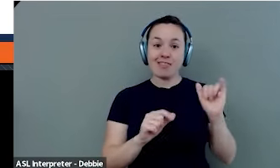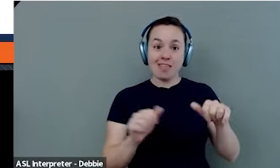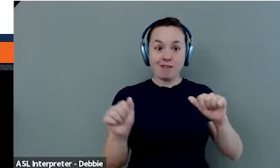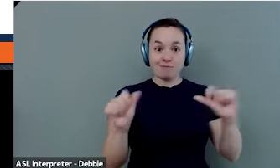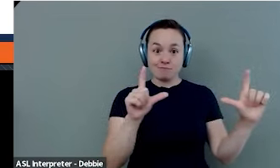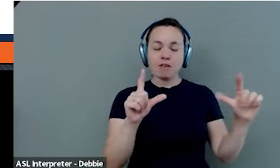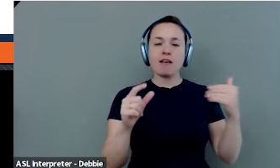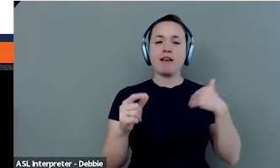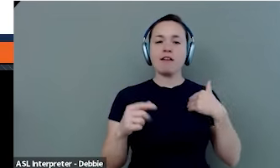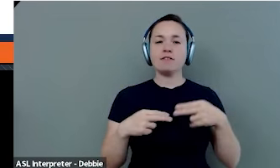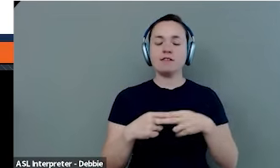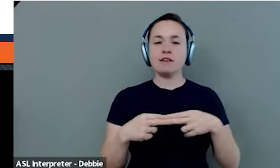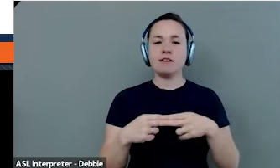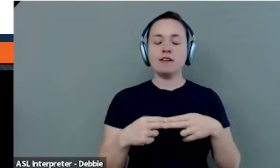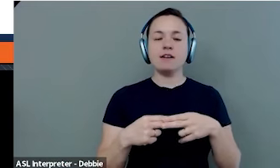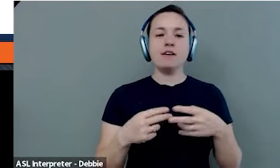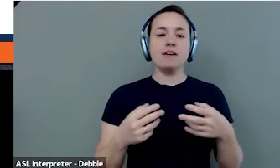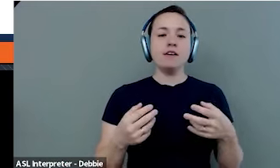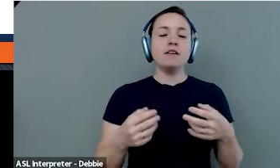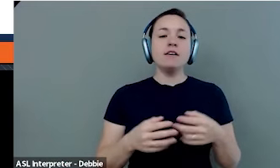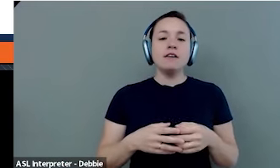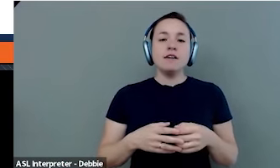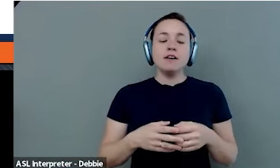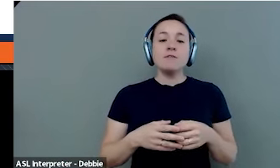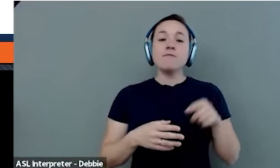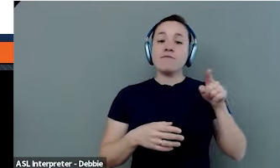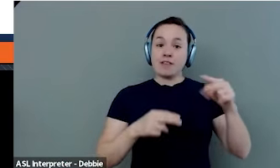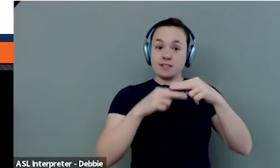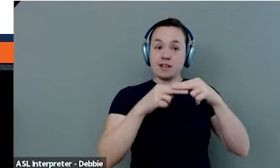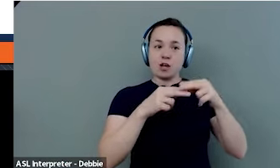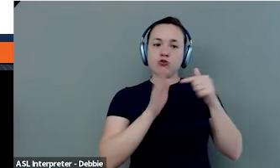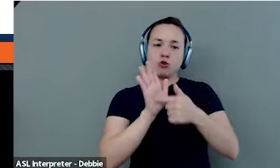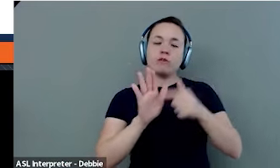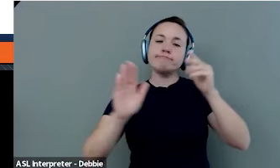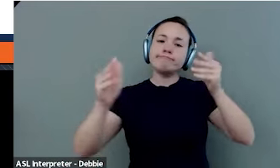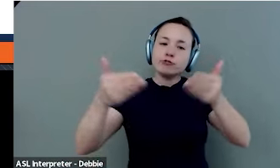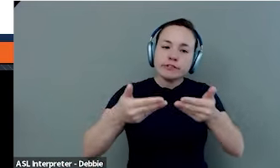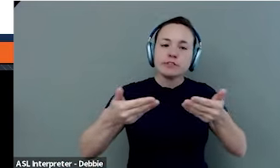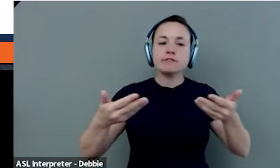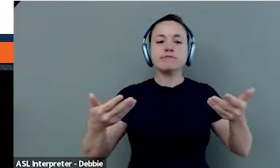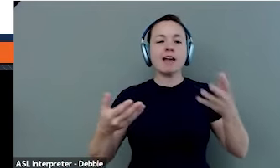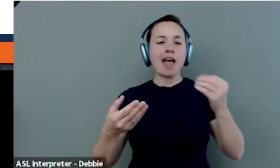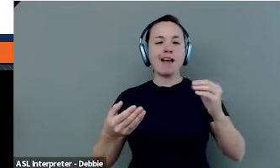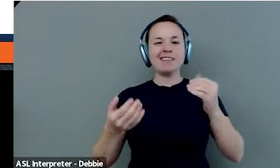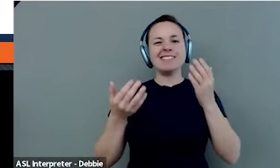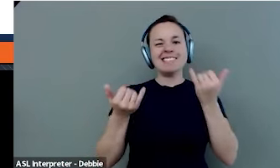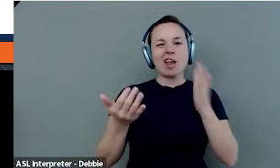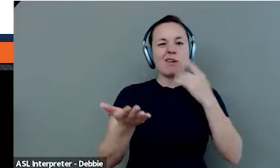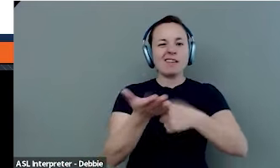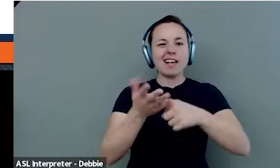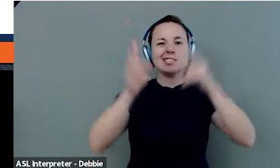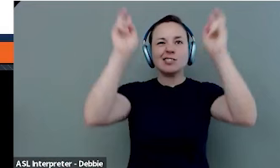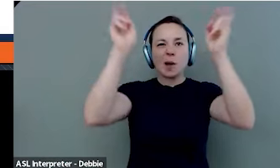a slide that lists the introduction and the various topics that we will be